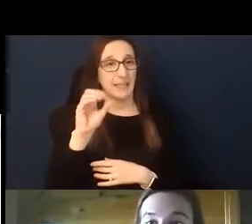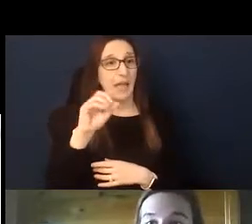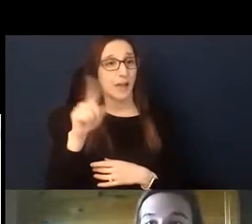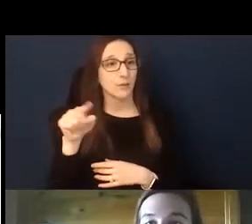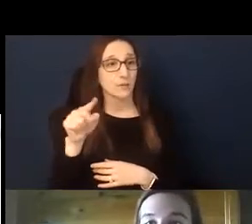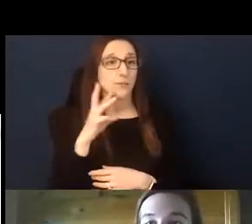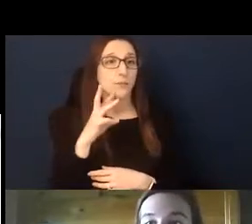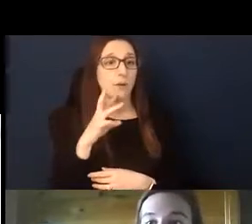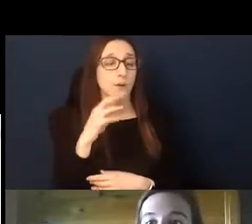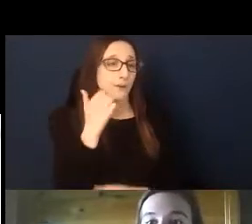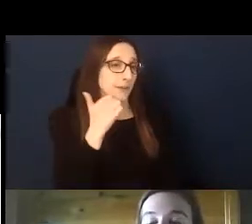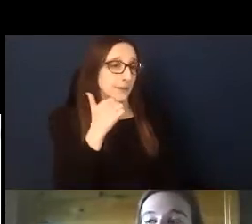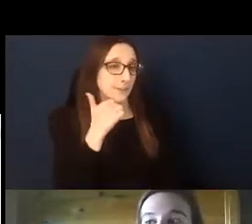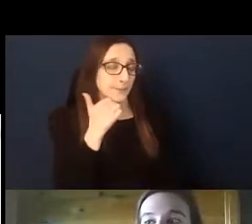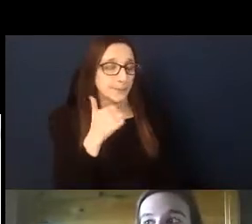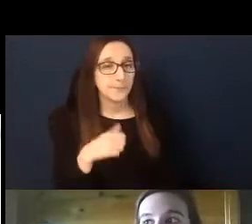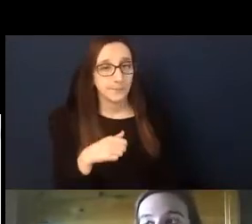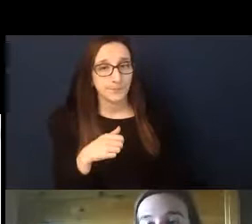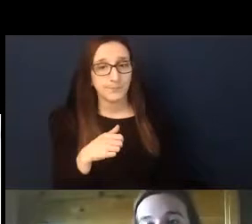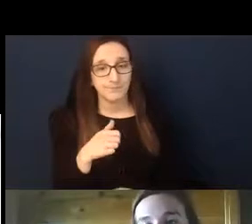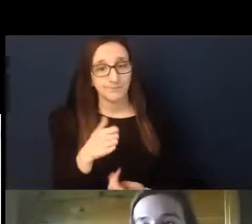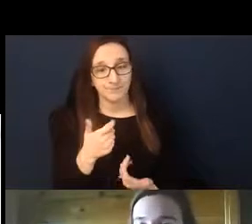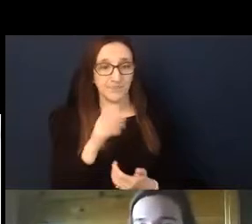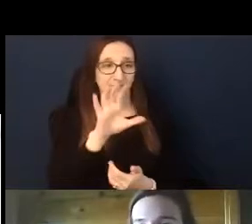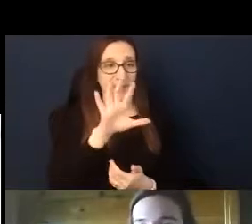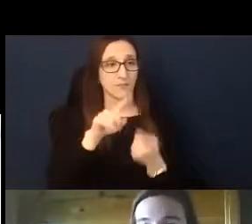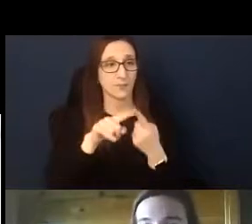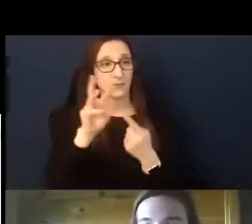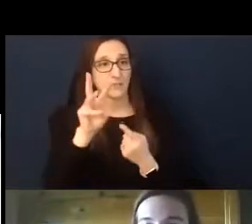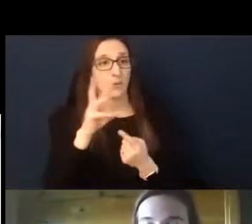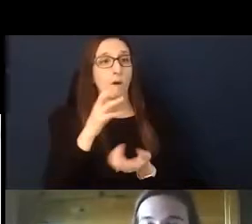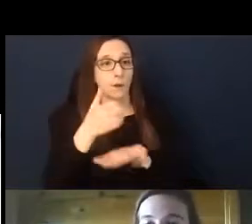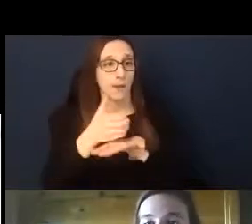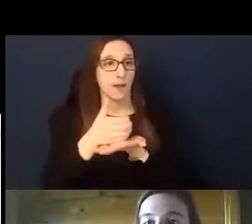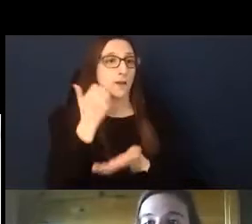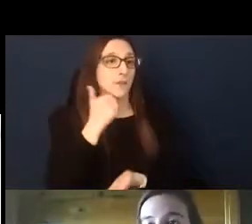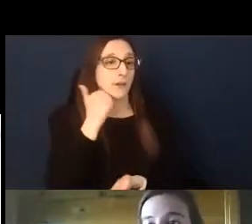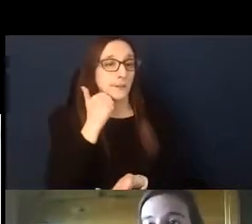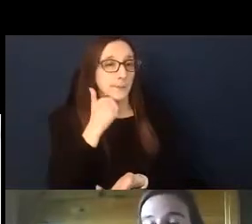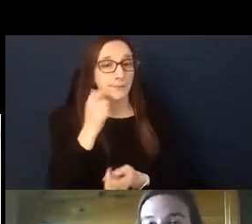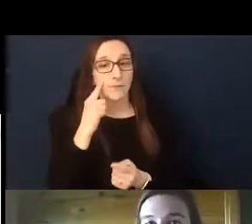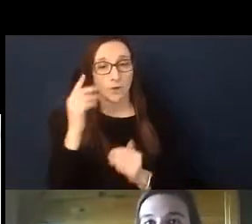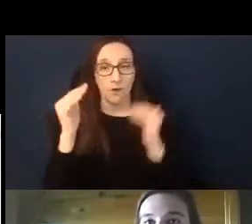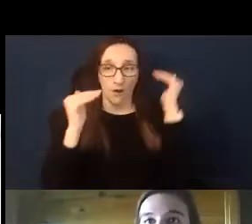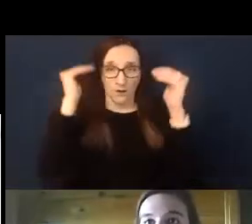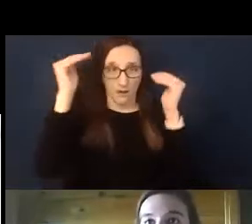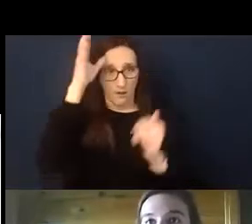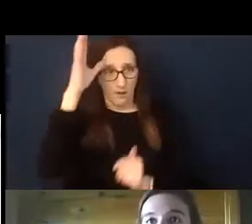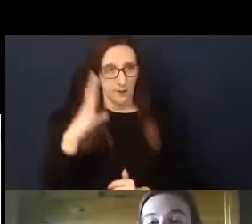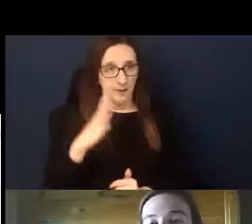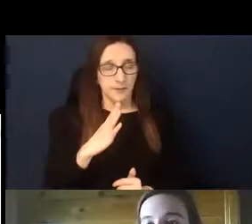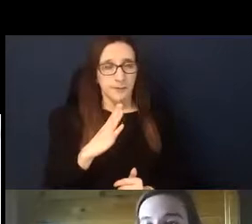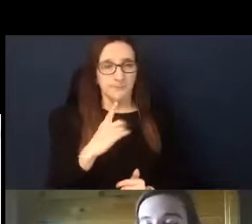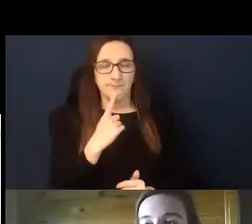water. So at least 5 to 6 water bottles a day. And for an adult man, I would